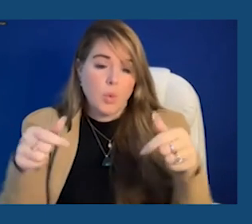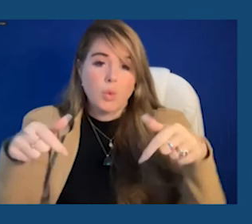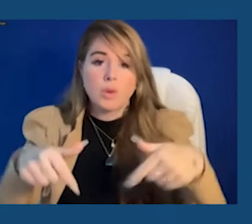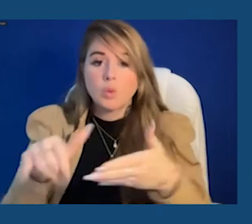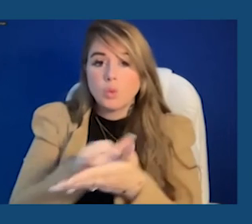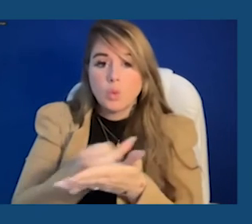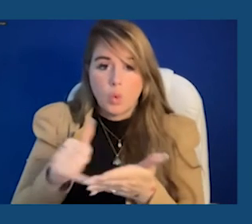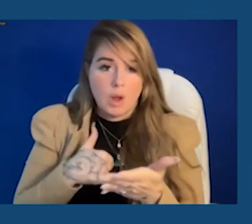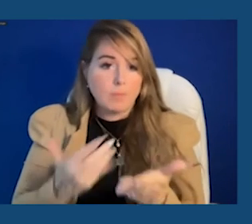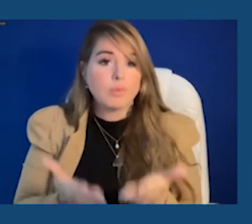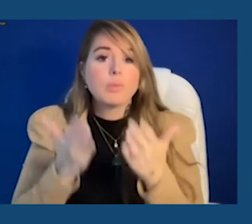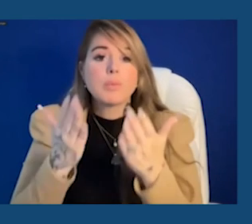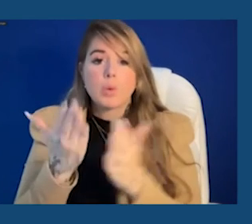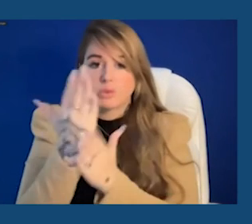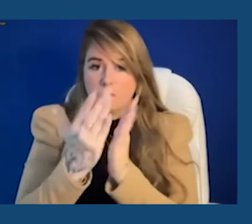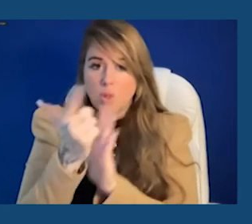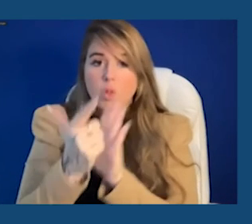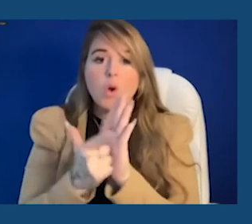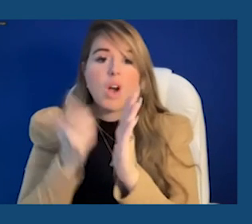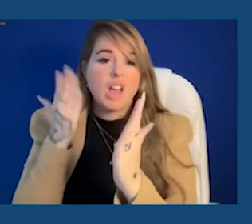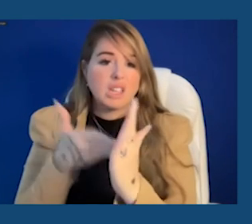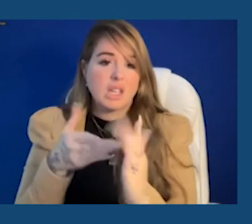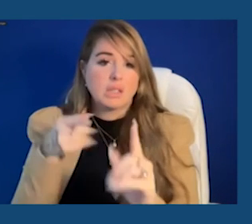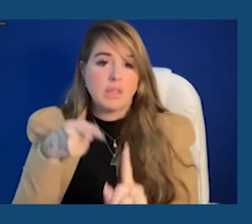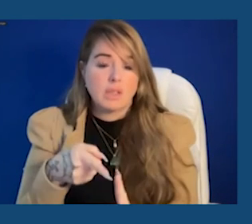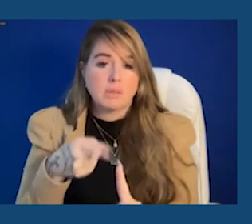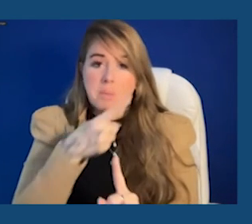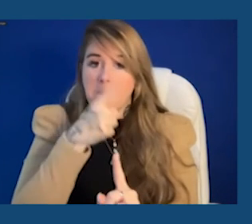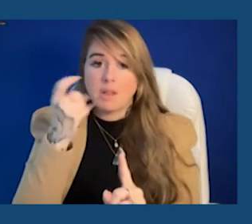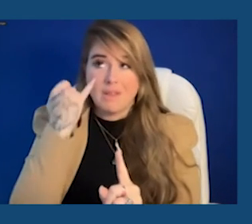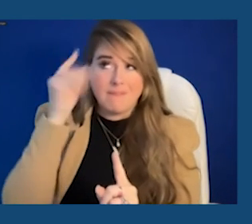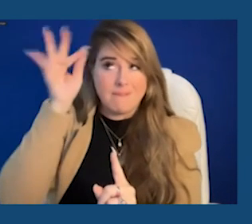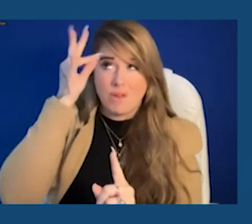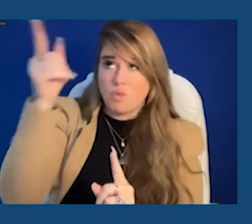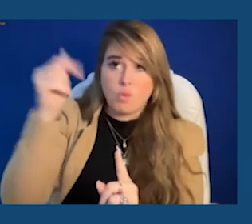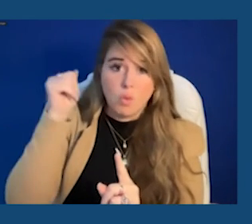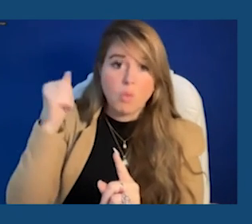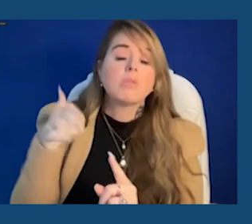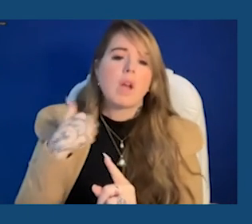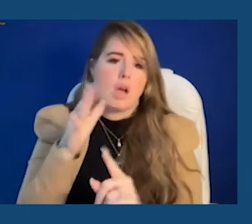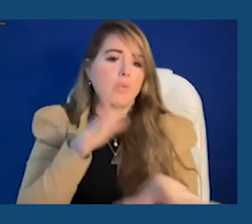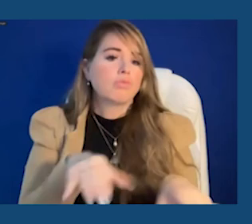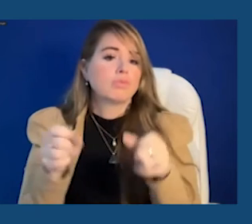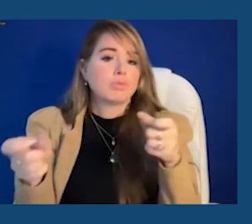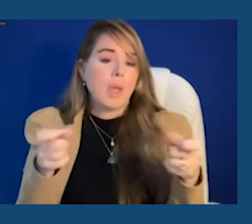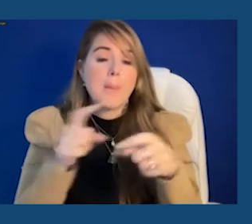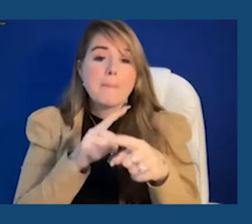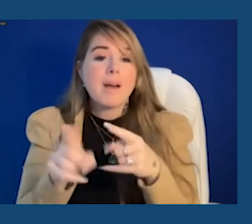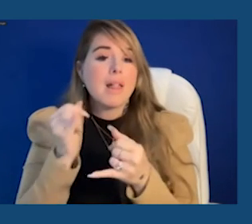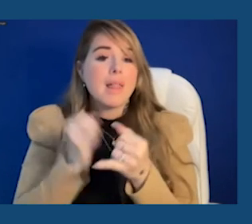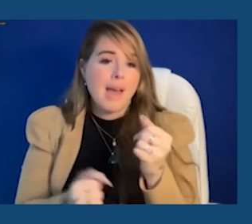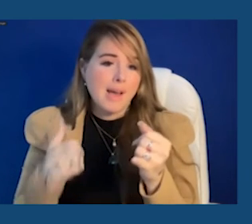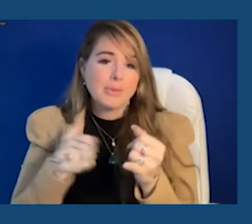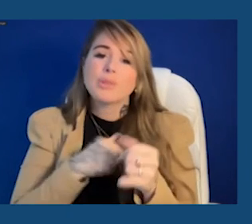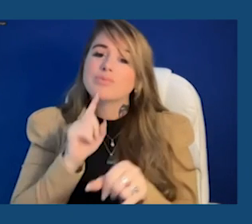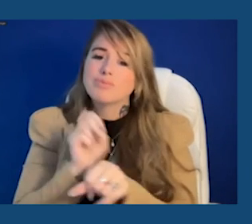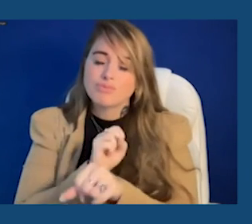laws against this, by the way, because if it doesn't happen at the federal level, I'll deal with it. But lastly, we are embracing the good side of